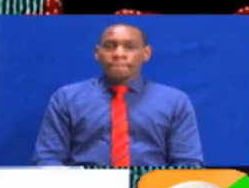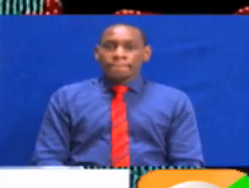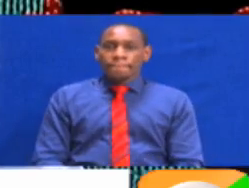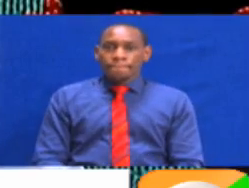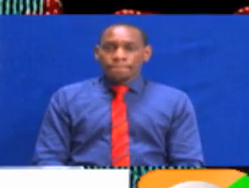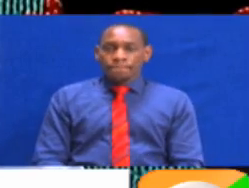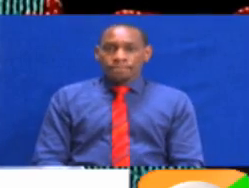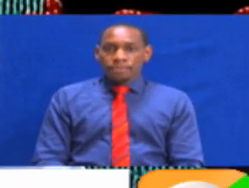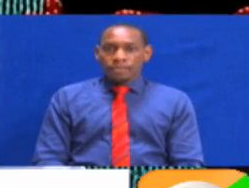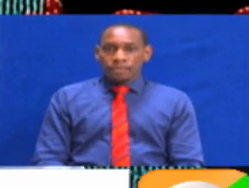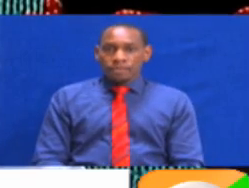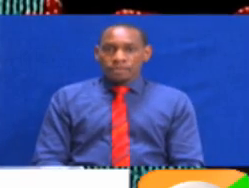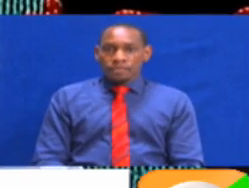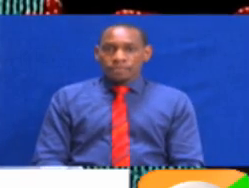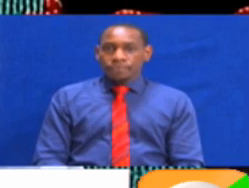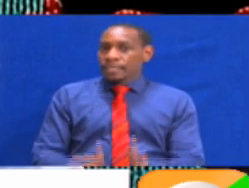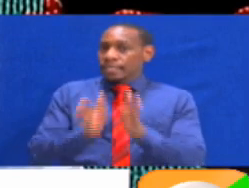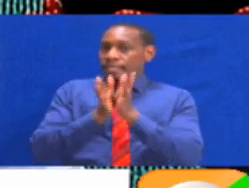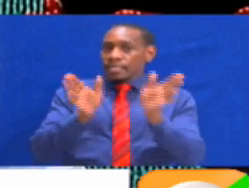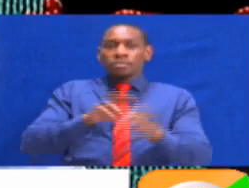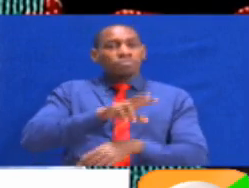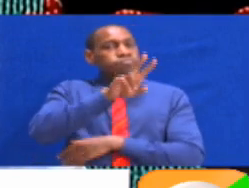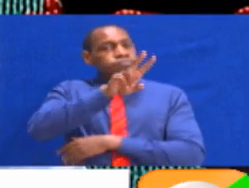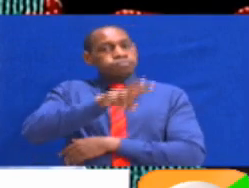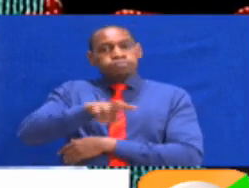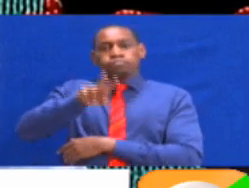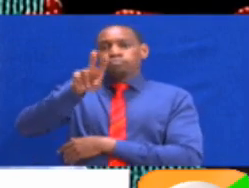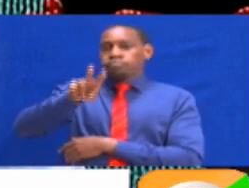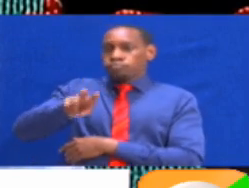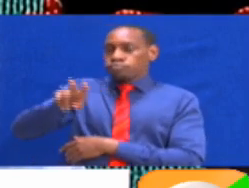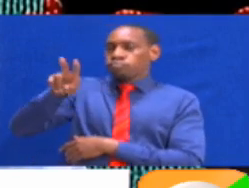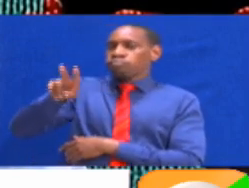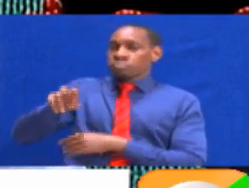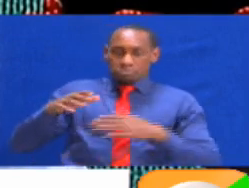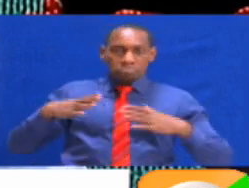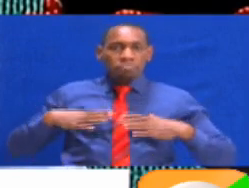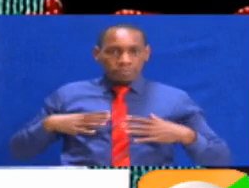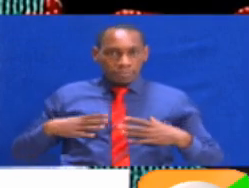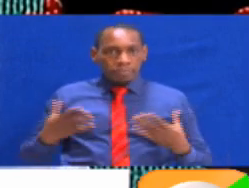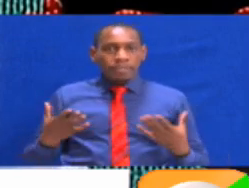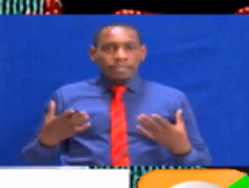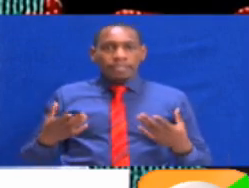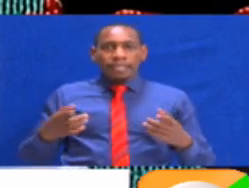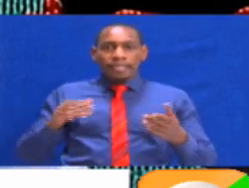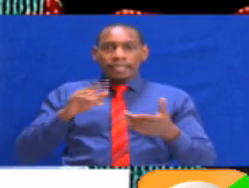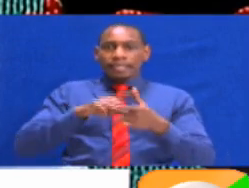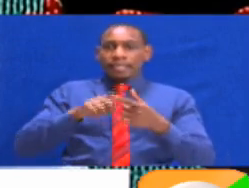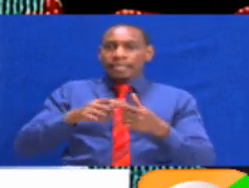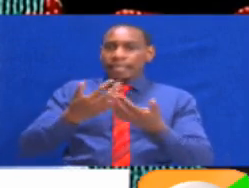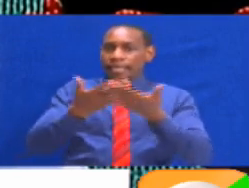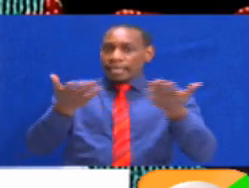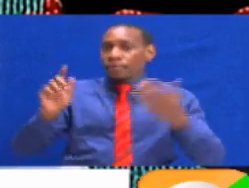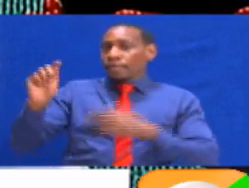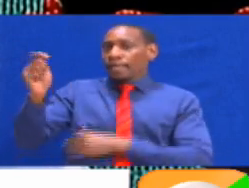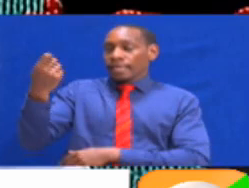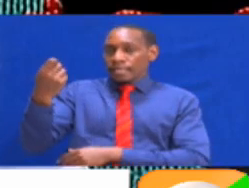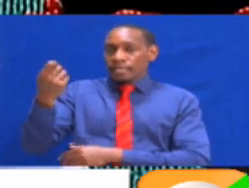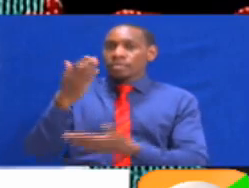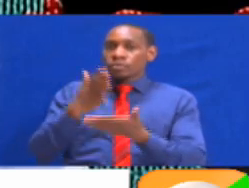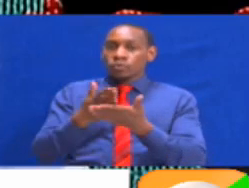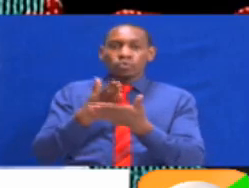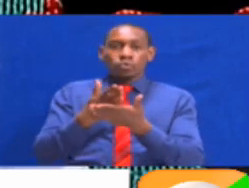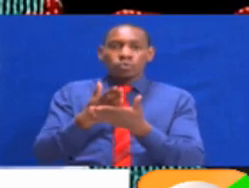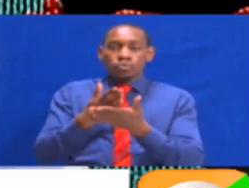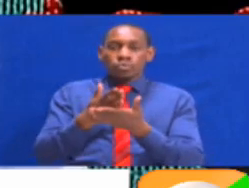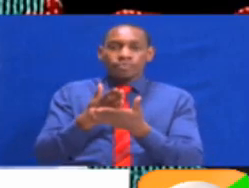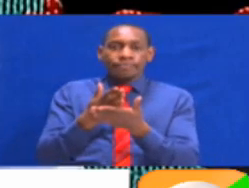You see, if this is the general attitude of the population, then every part of this country is awaiting